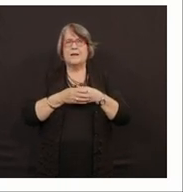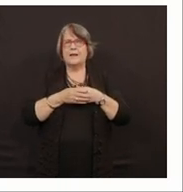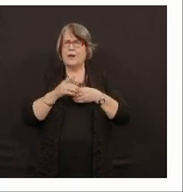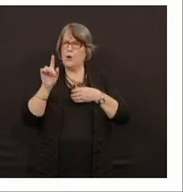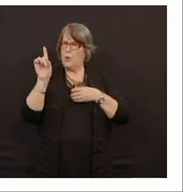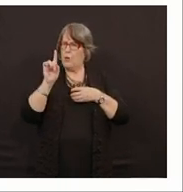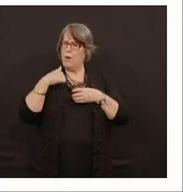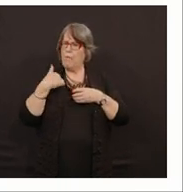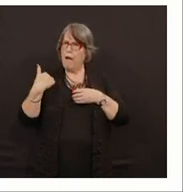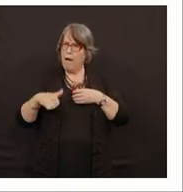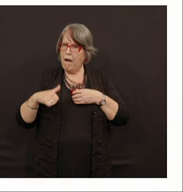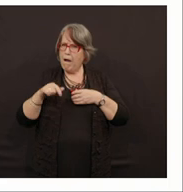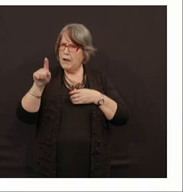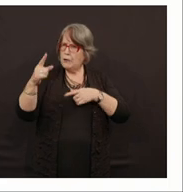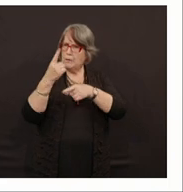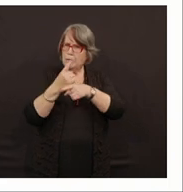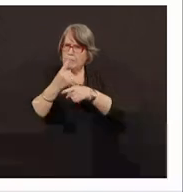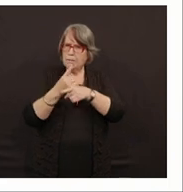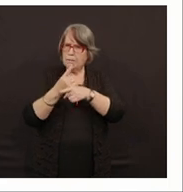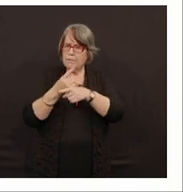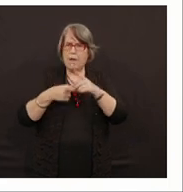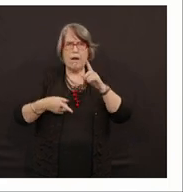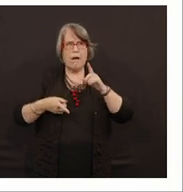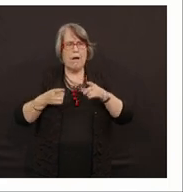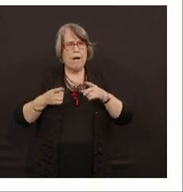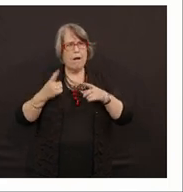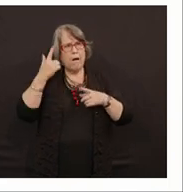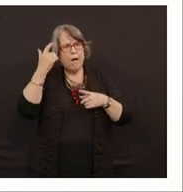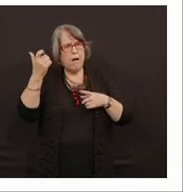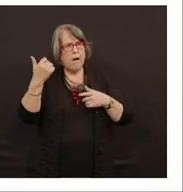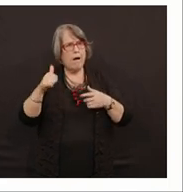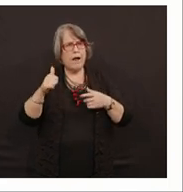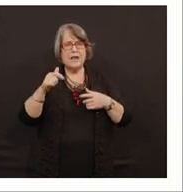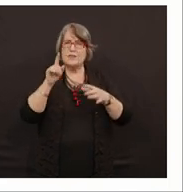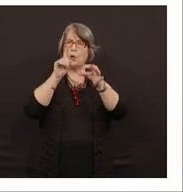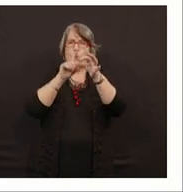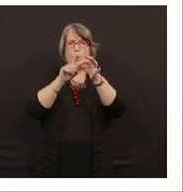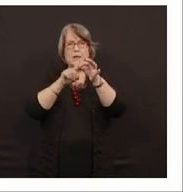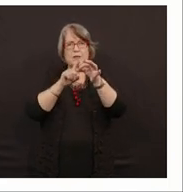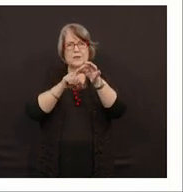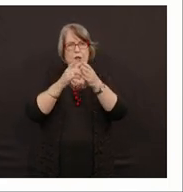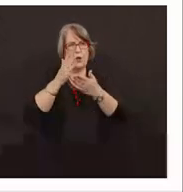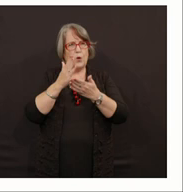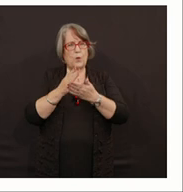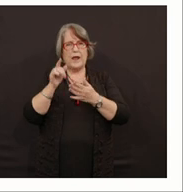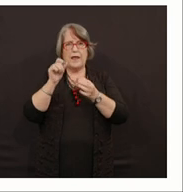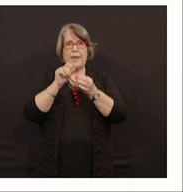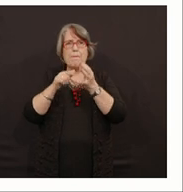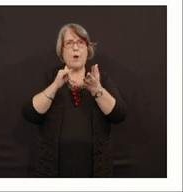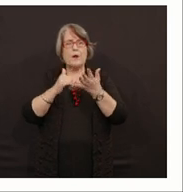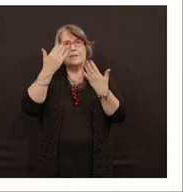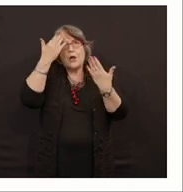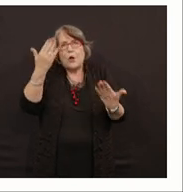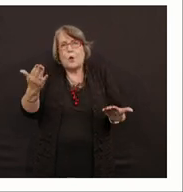what struck me when you were speaking was it's almost a question of unconscious bias. You